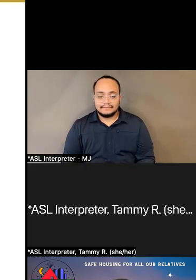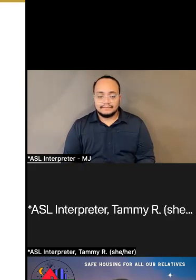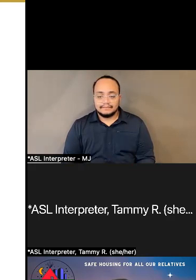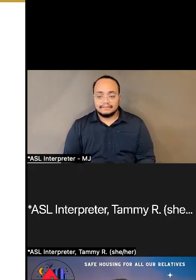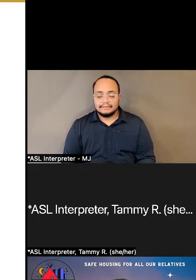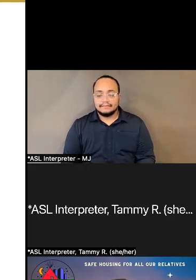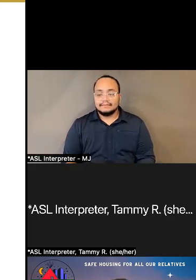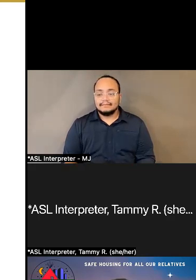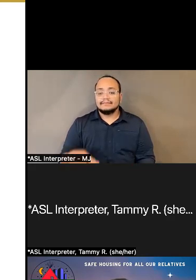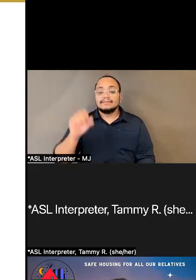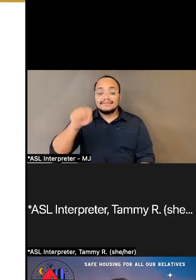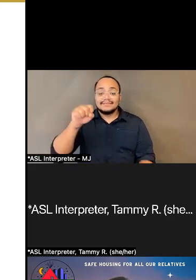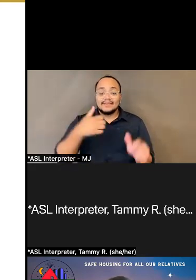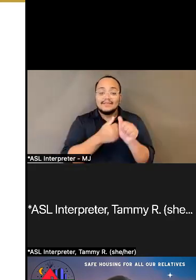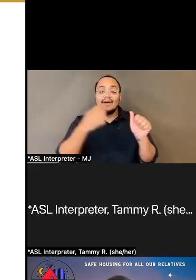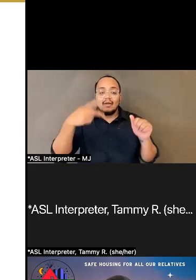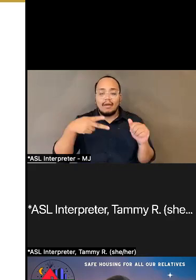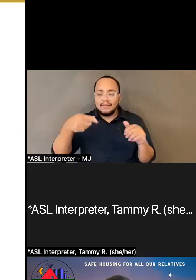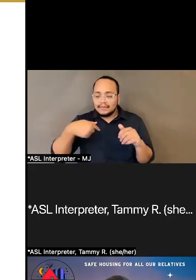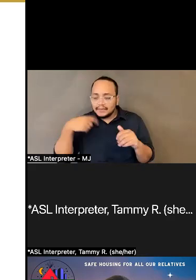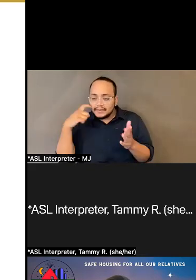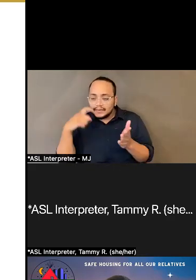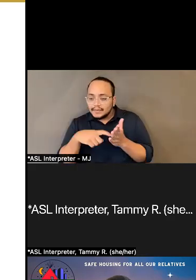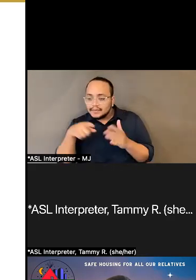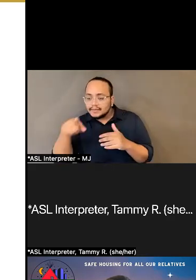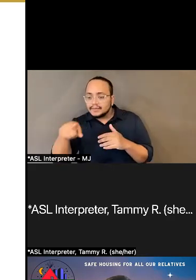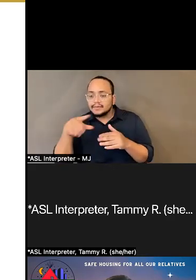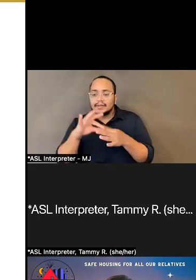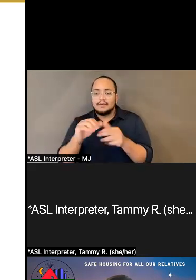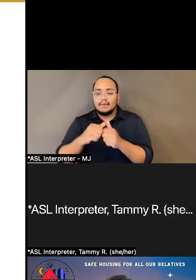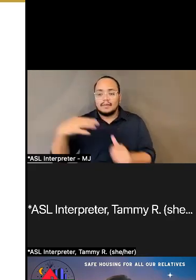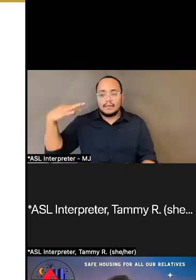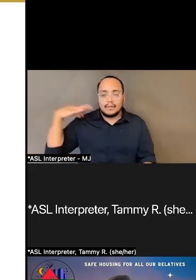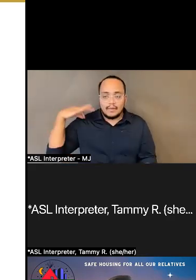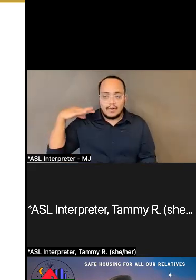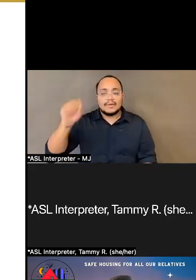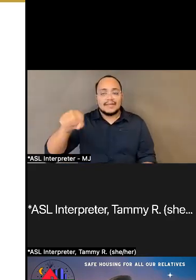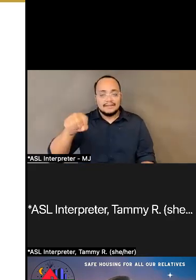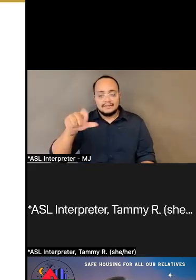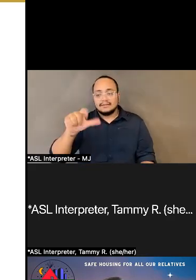And I guess to follow up, that would be, I see that you're asking about pro bono, and that would be pro bono.